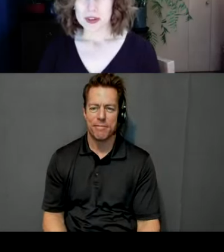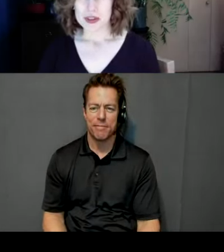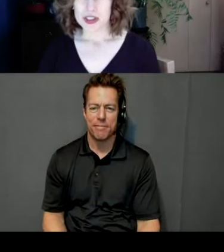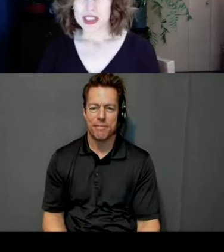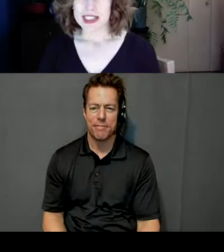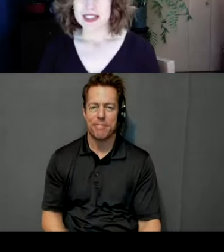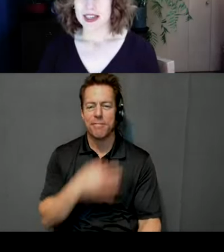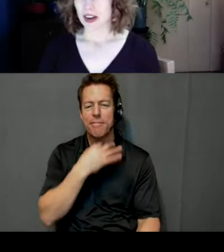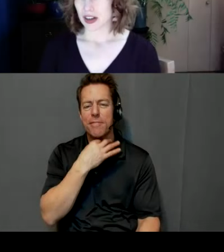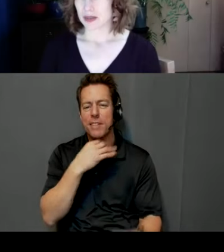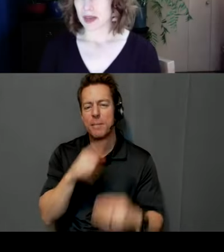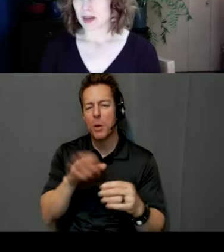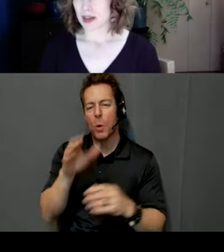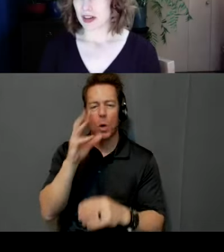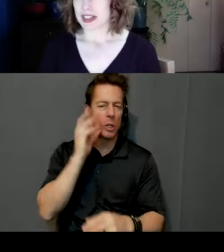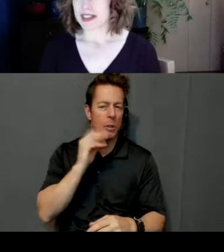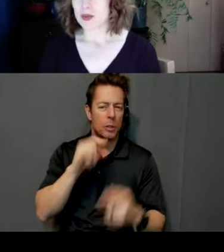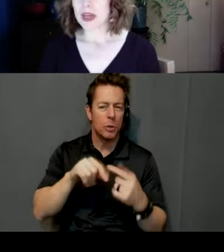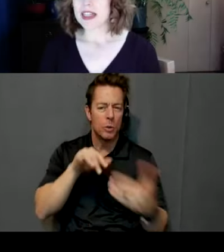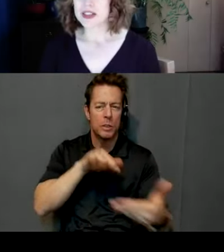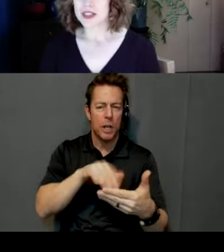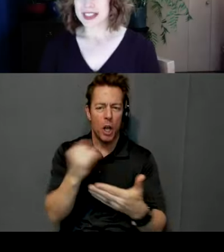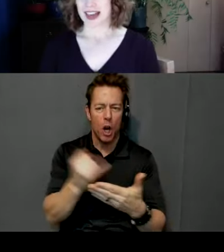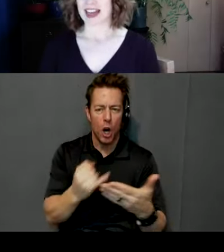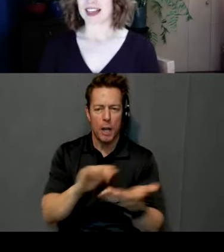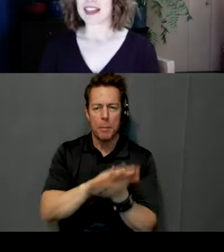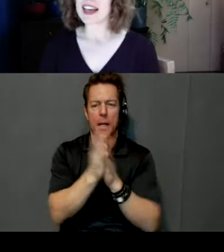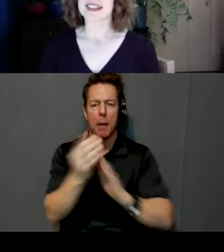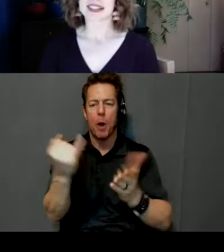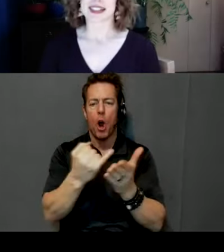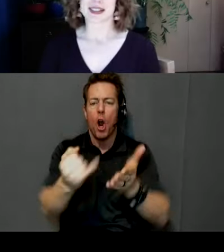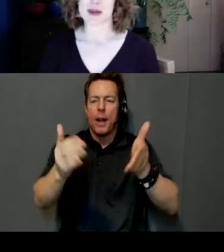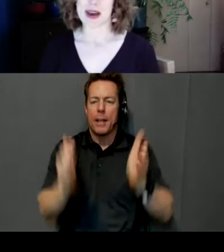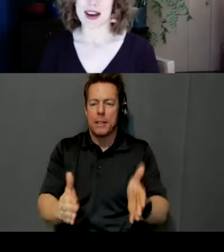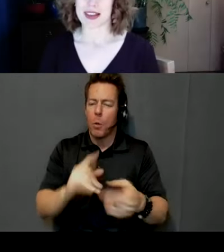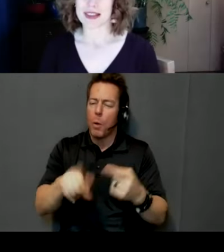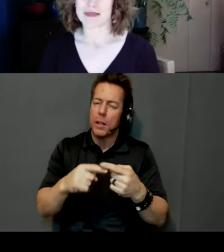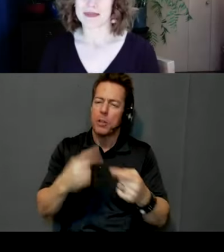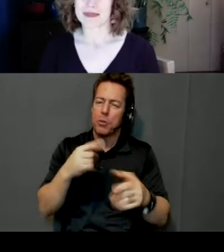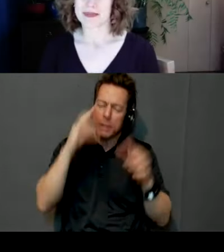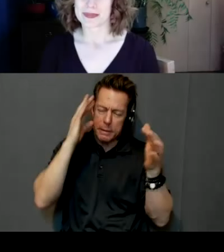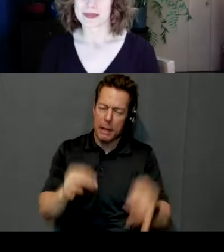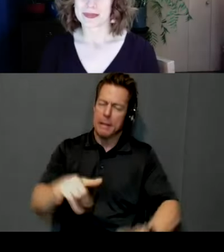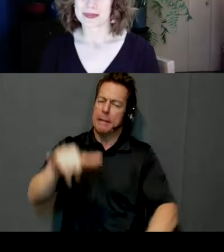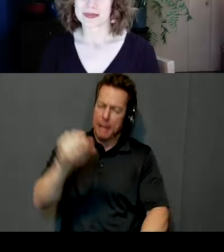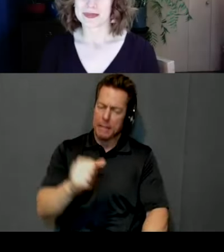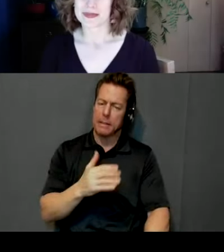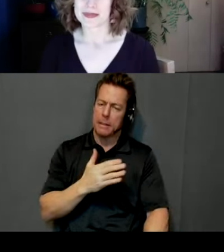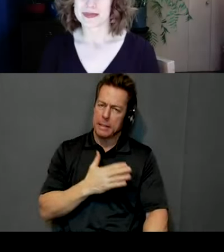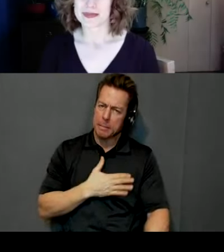Curious about your journey to study art and become an artist. When did you decide, yes, this is my path?